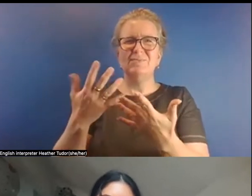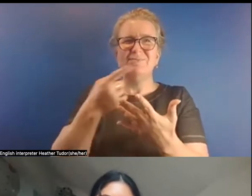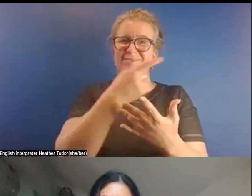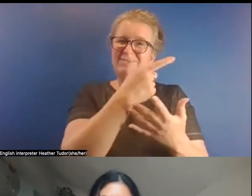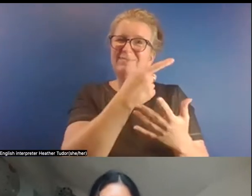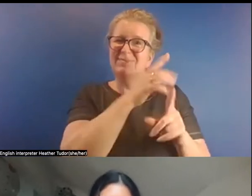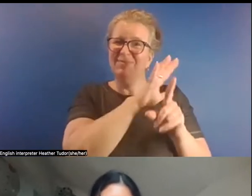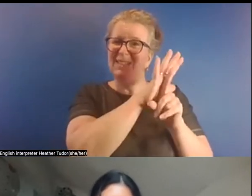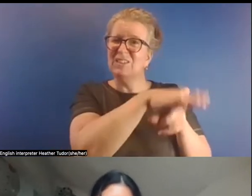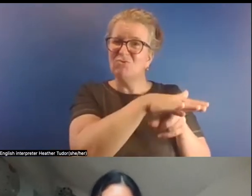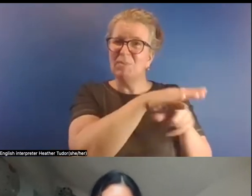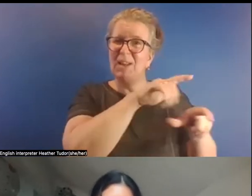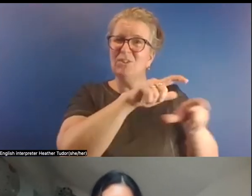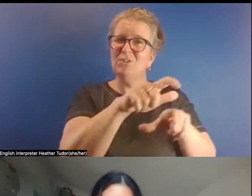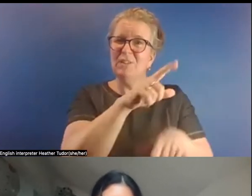discrimination, and